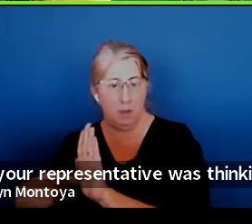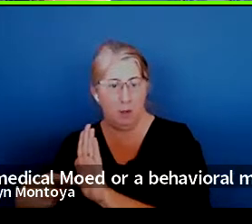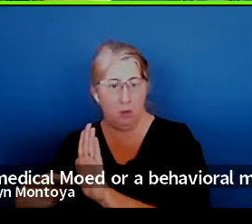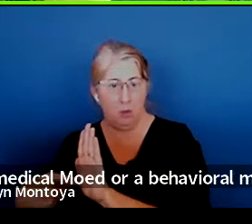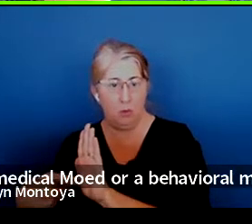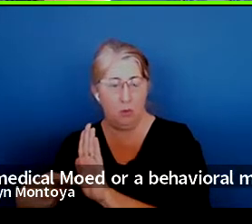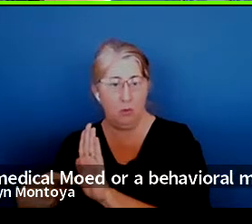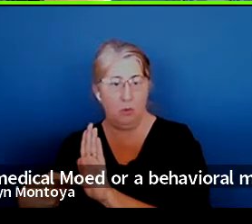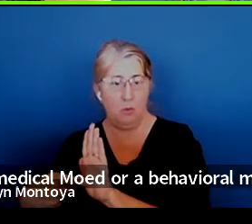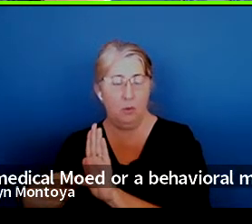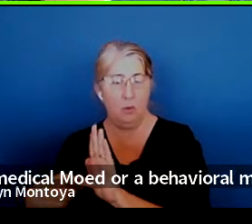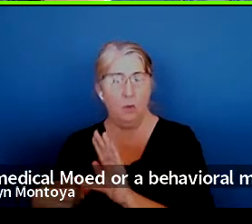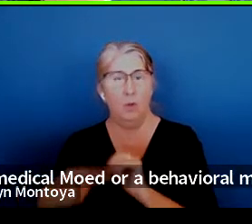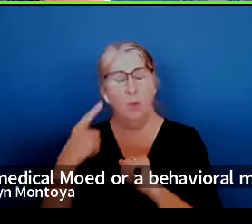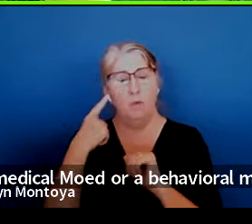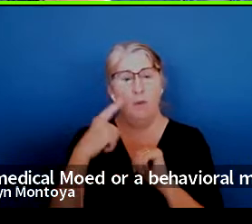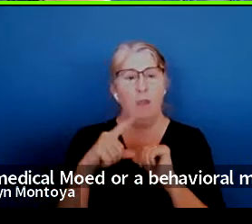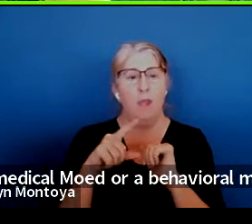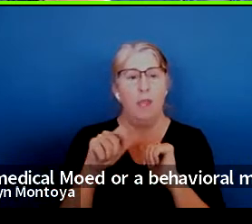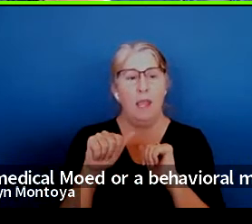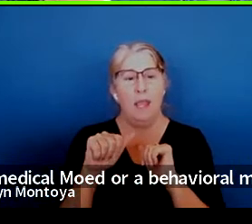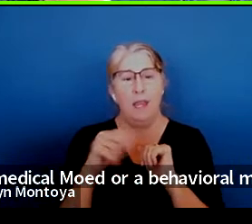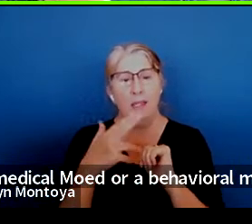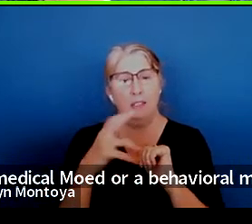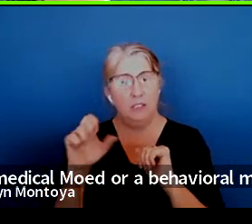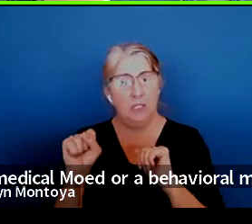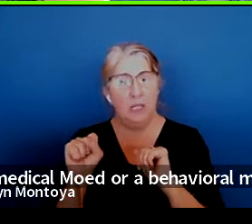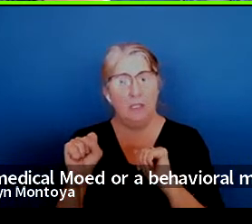for IHSS workers?